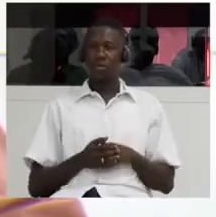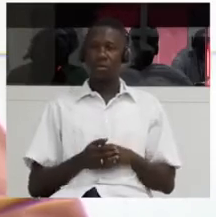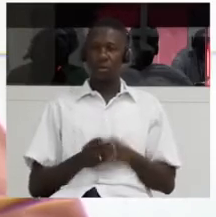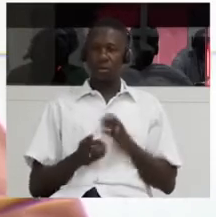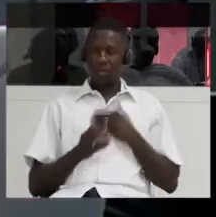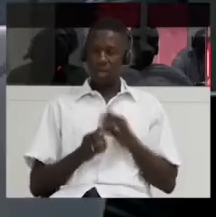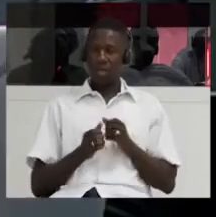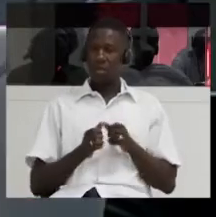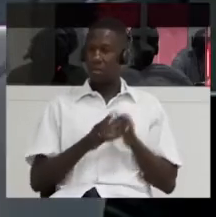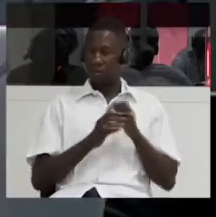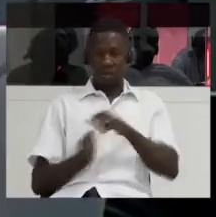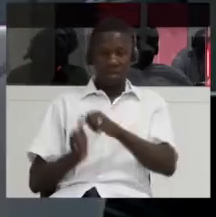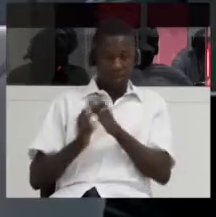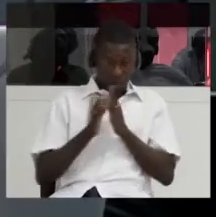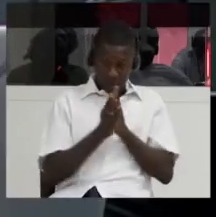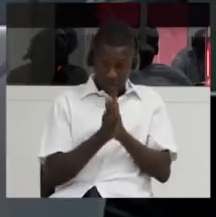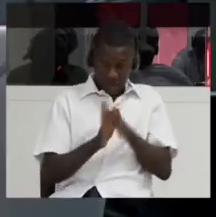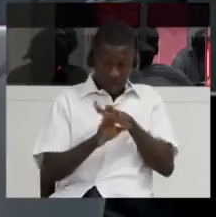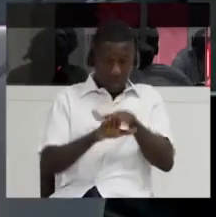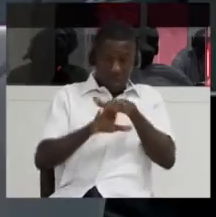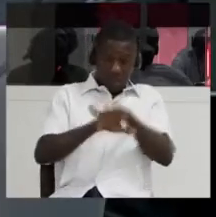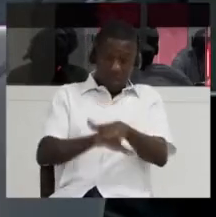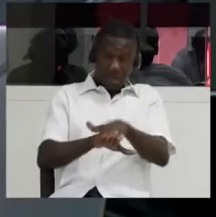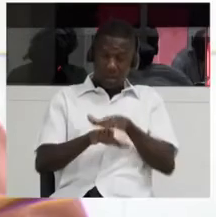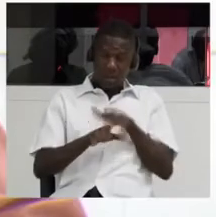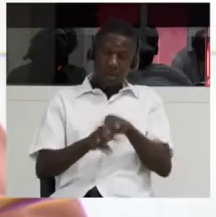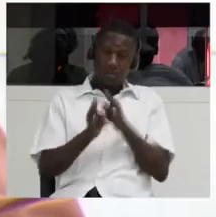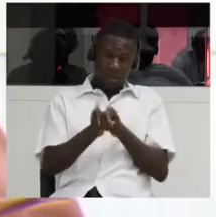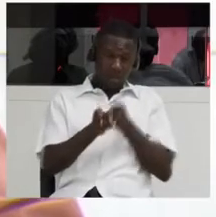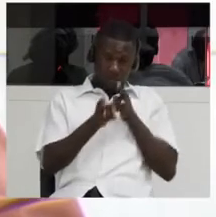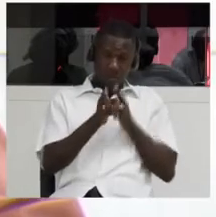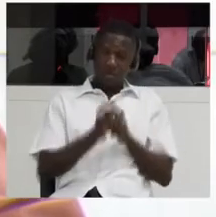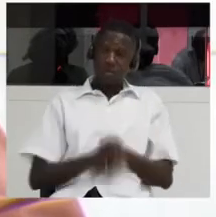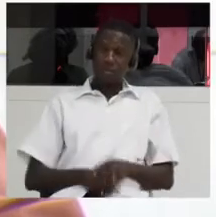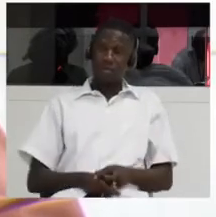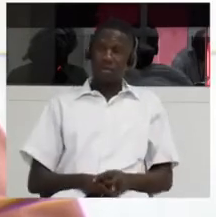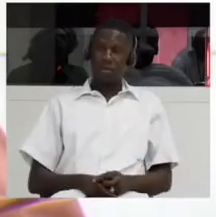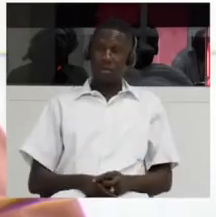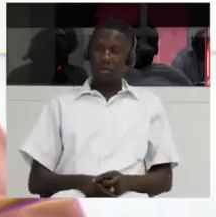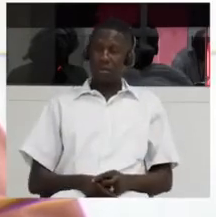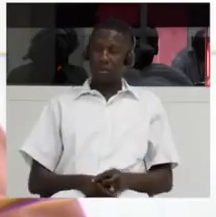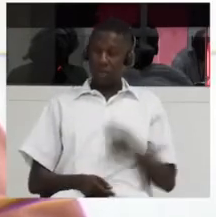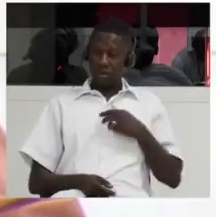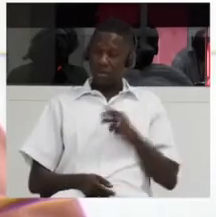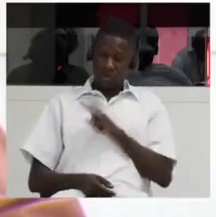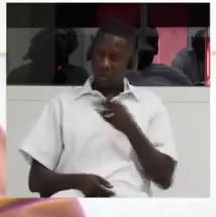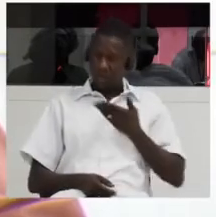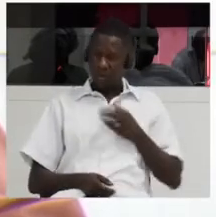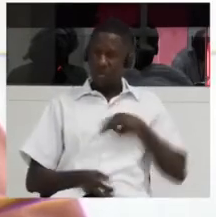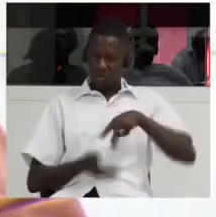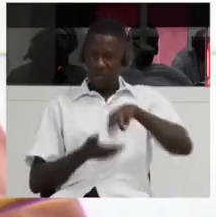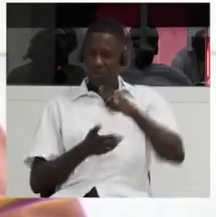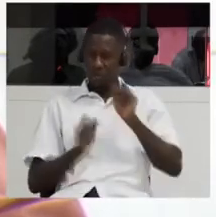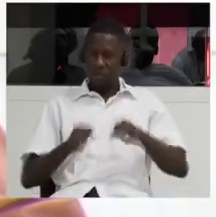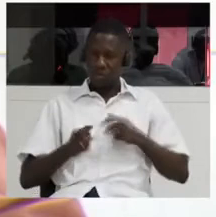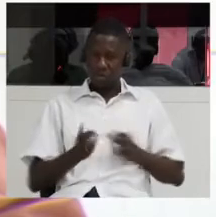So that's the only way, No, that's not the only way. You can fire it on the move also. And it's not a